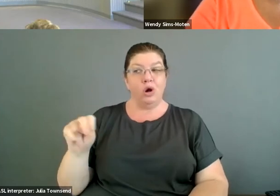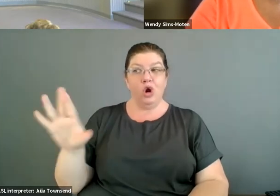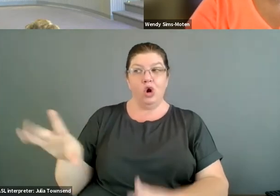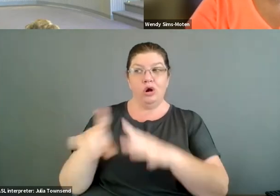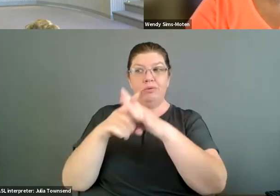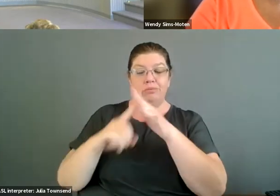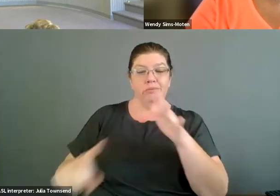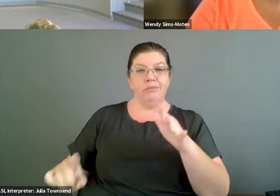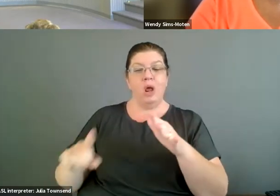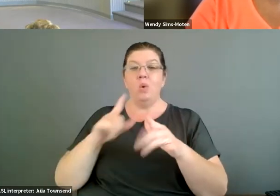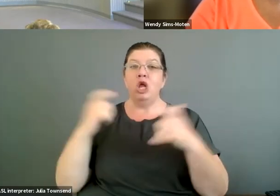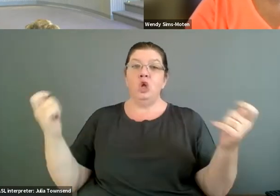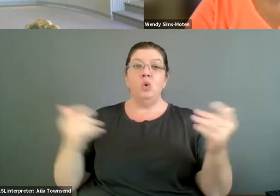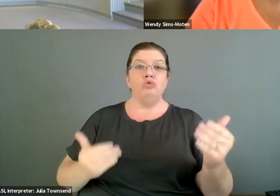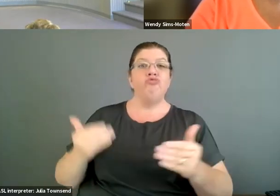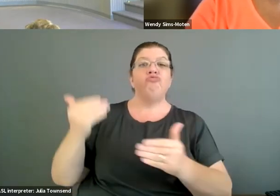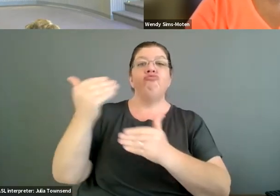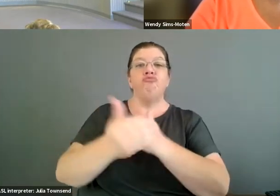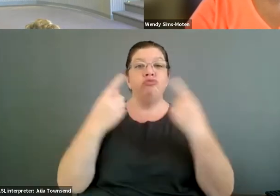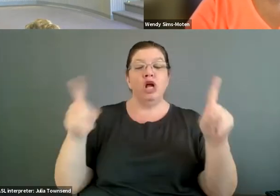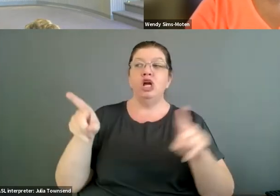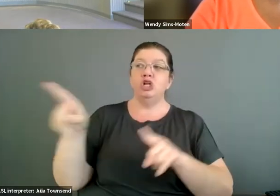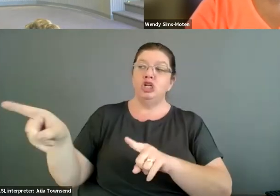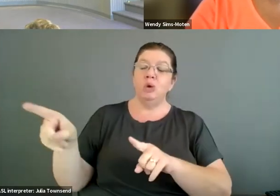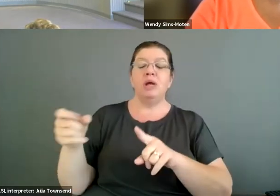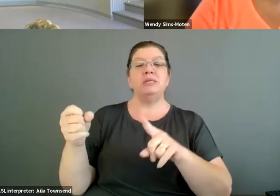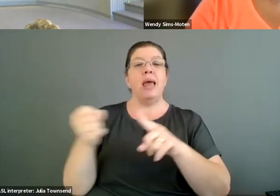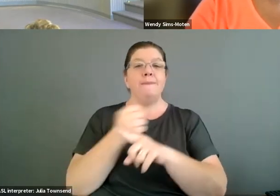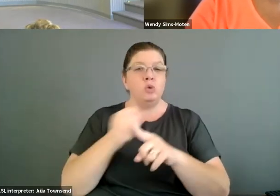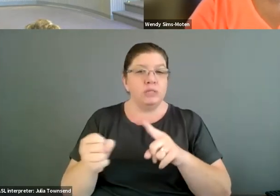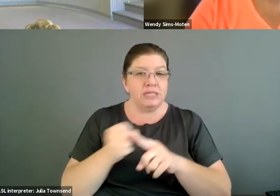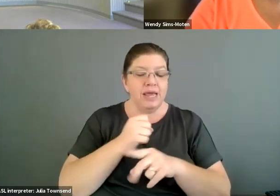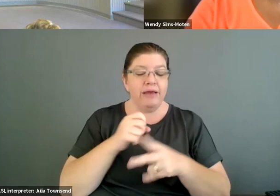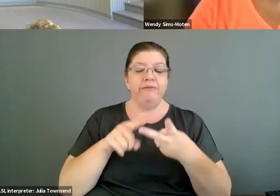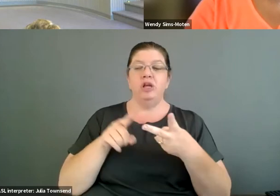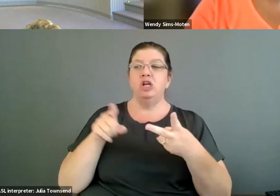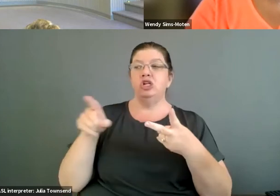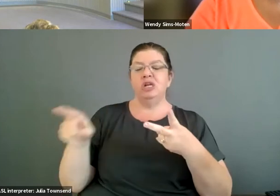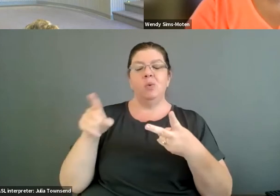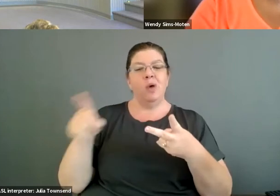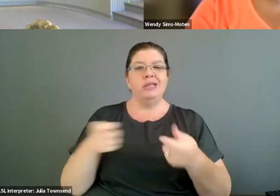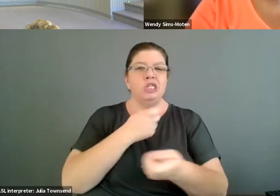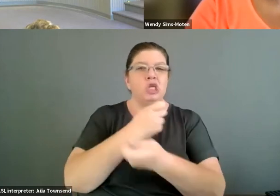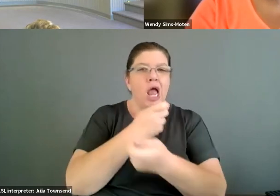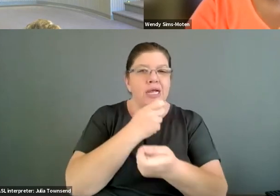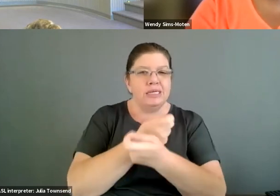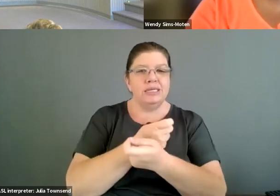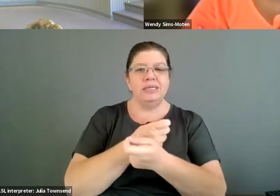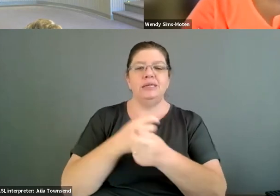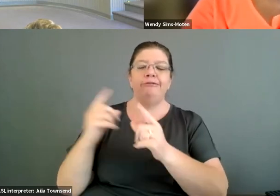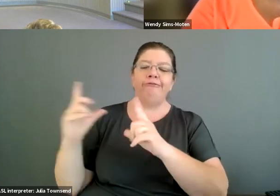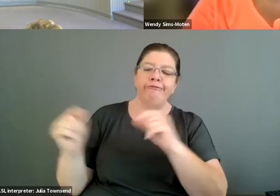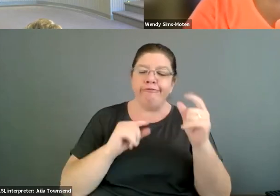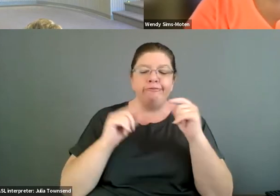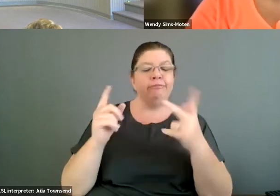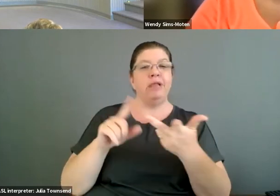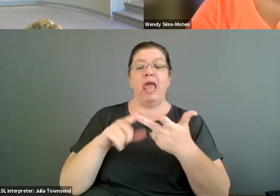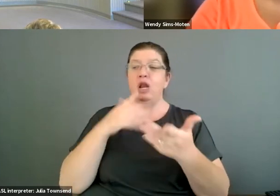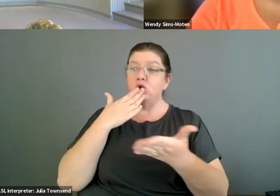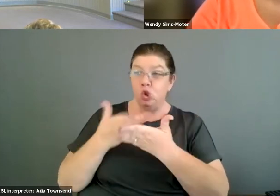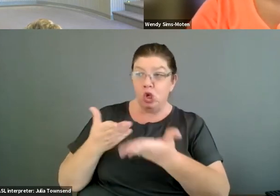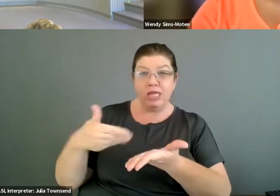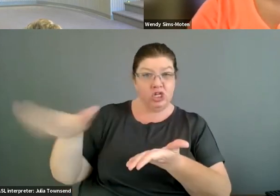step forward. She was abusive. She was toxic. And it's good that she's